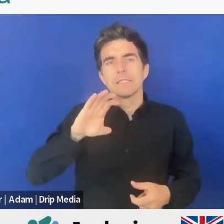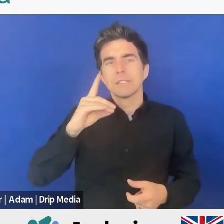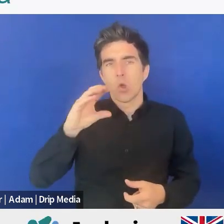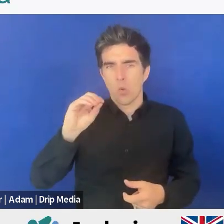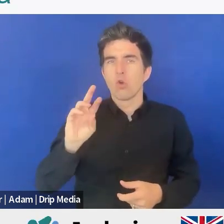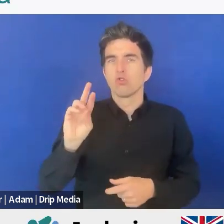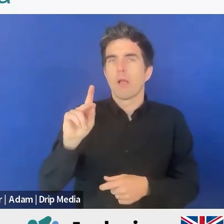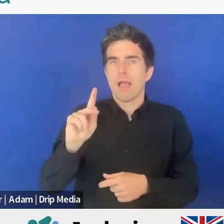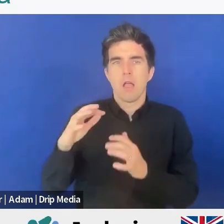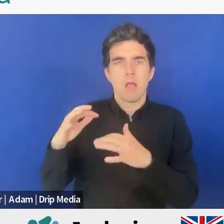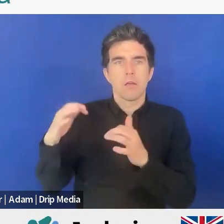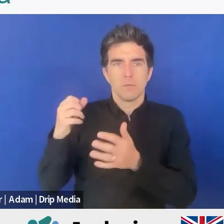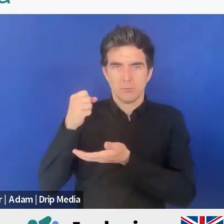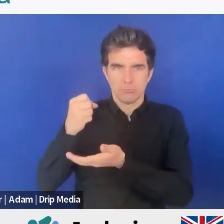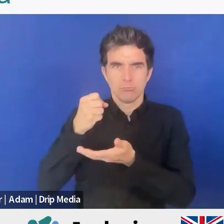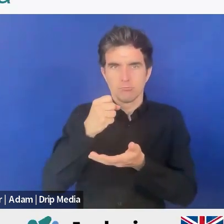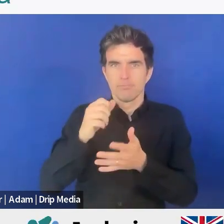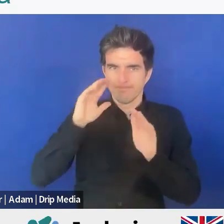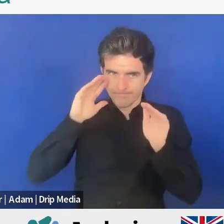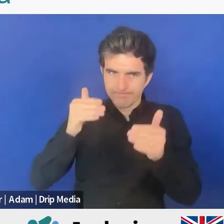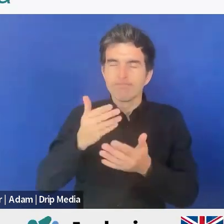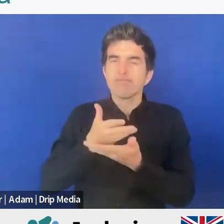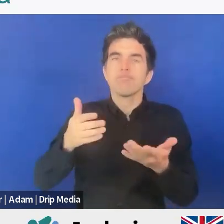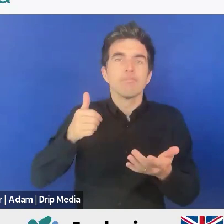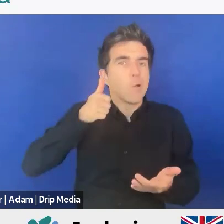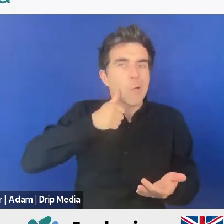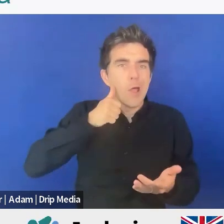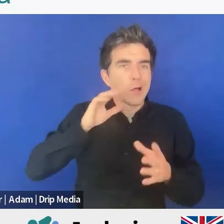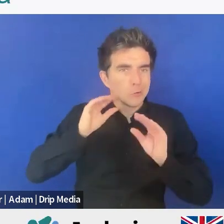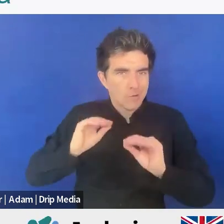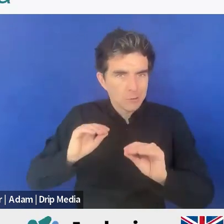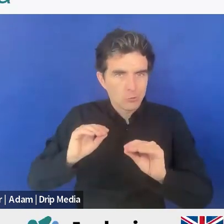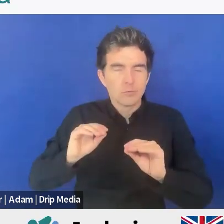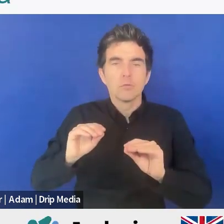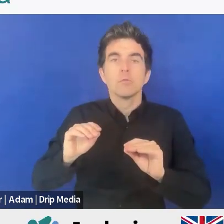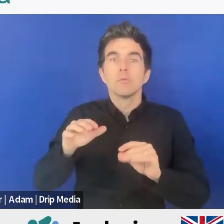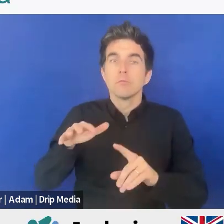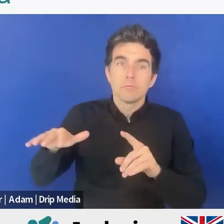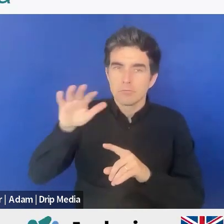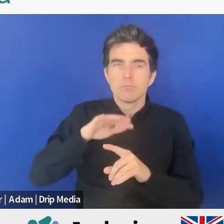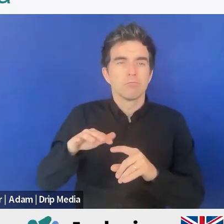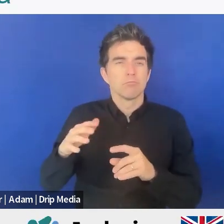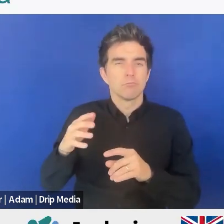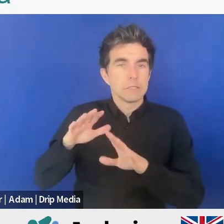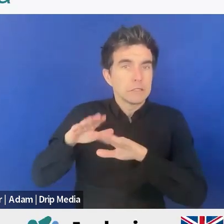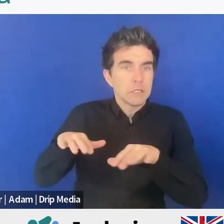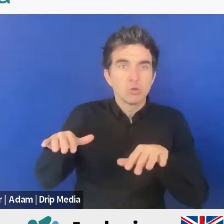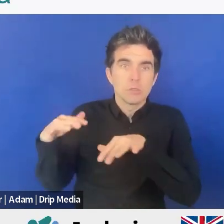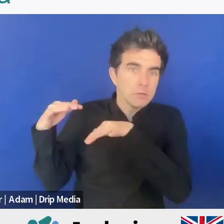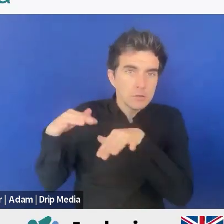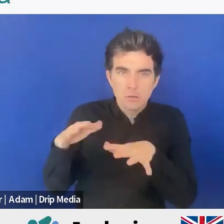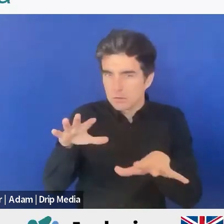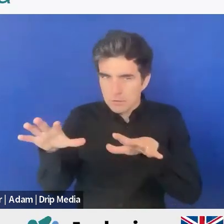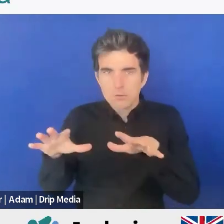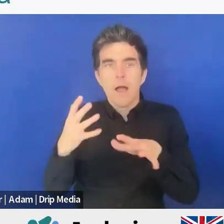there that was being implemented with VSO and a number of local partners, including